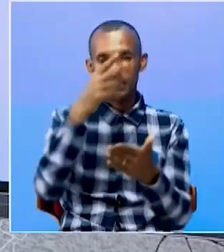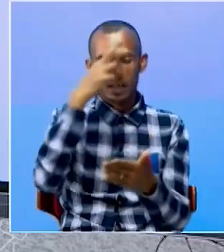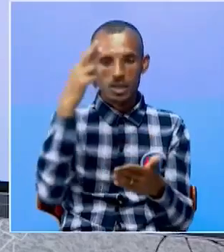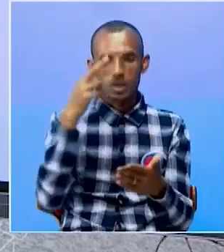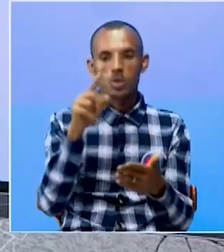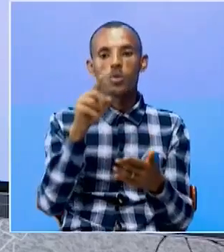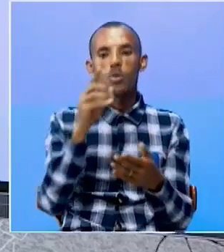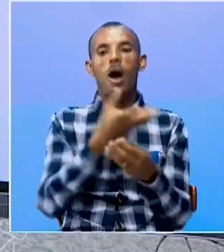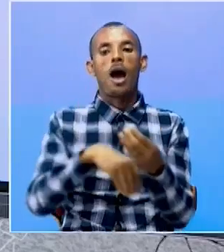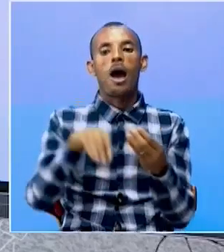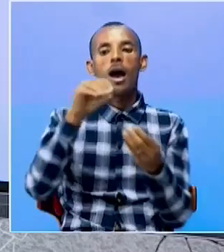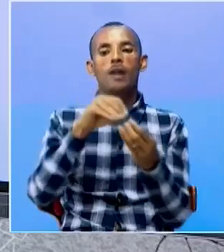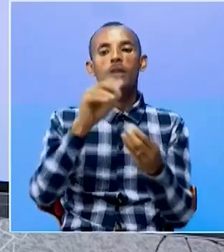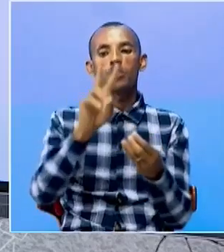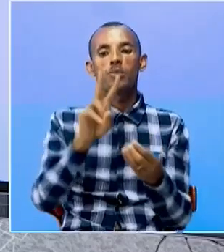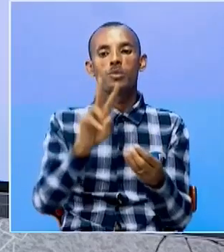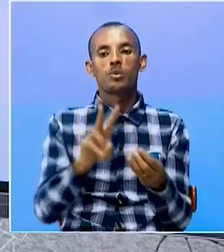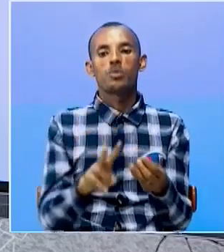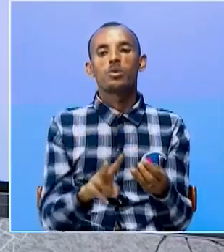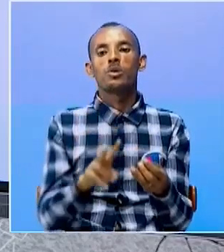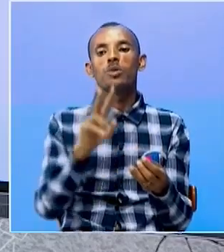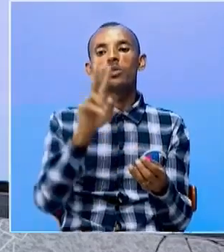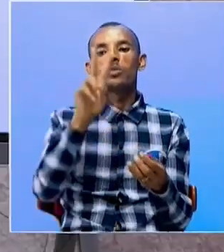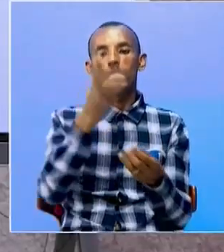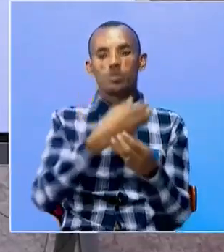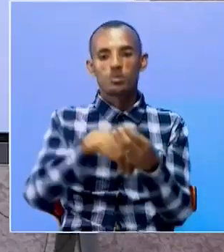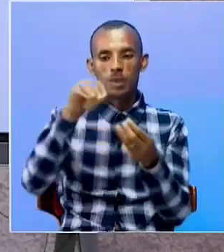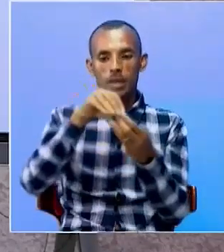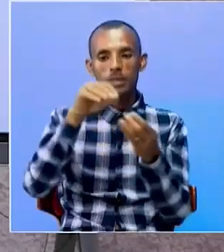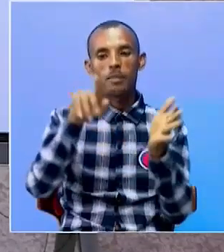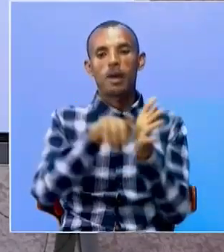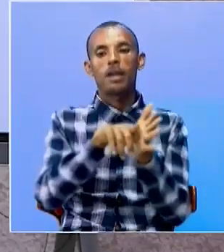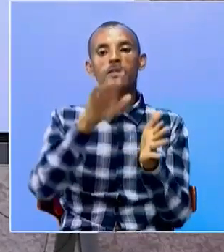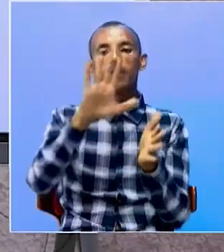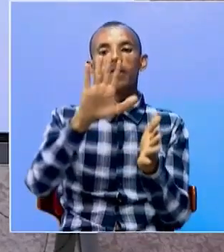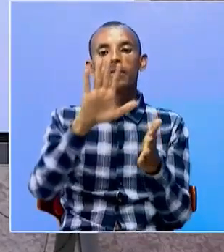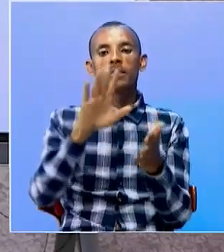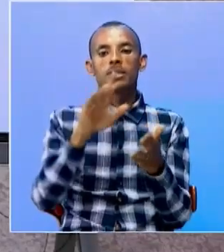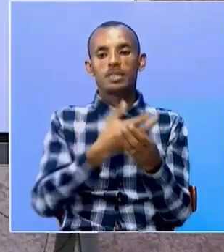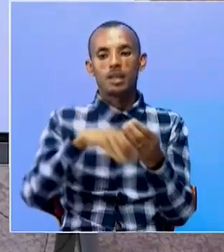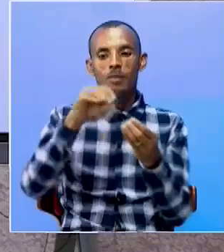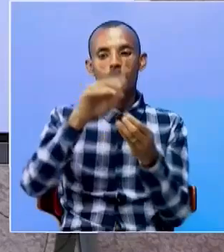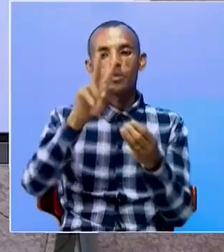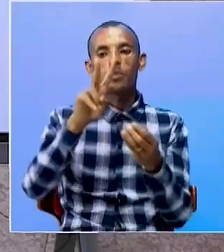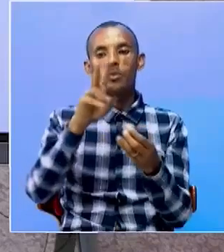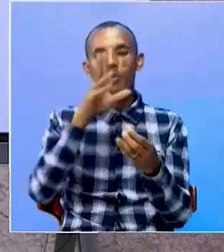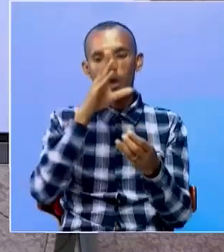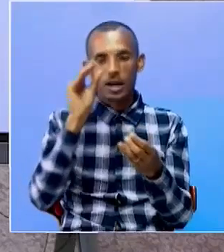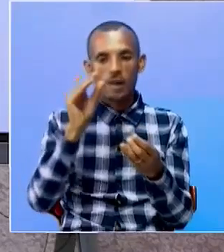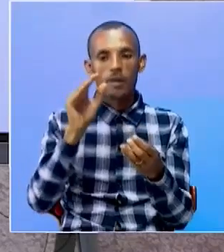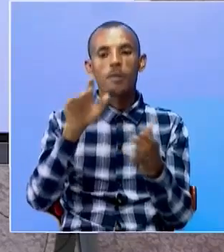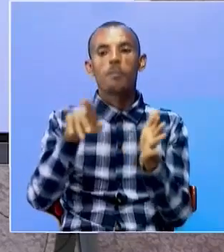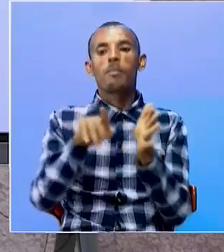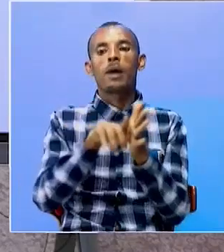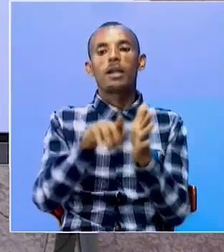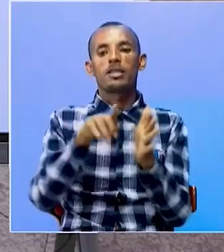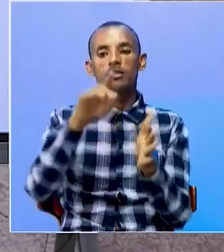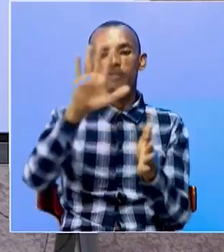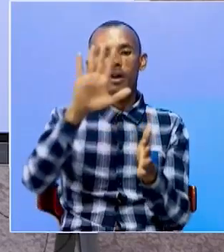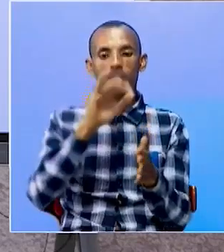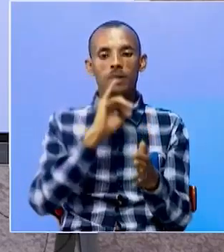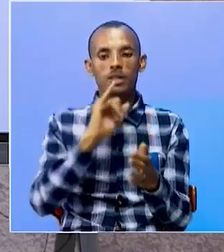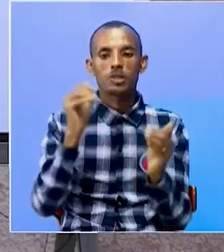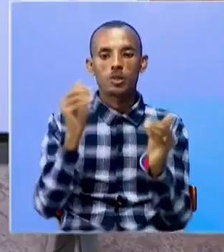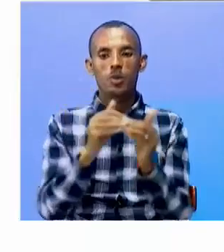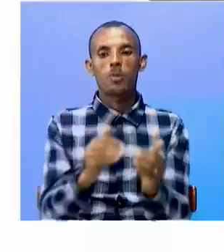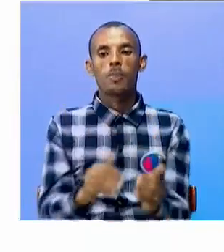add these two, 2 and minus 5. The sum of 2 and minus 5 is this.